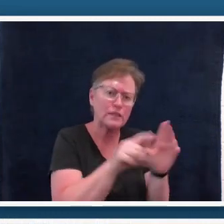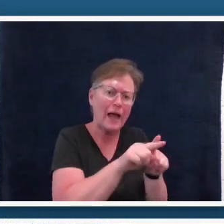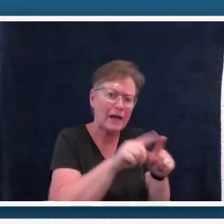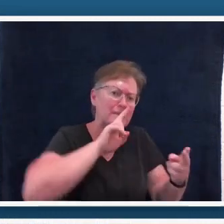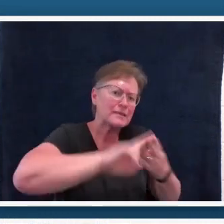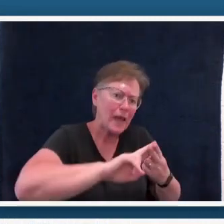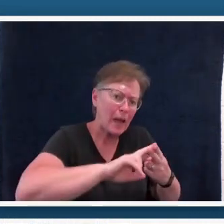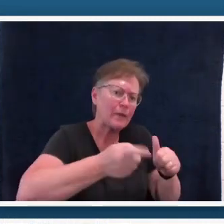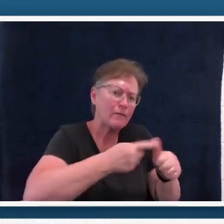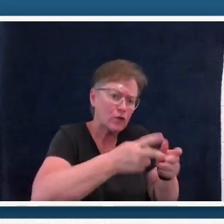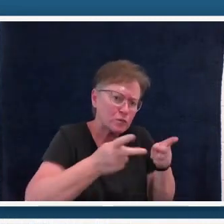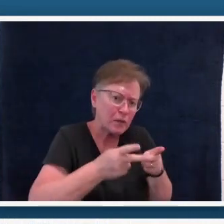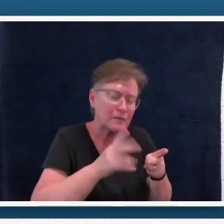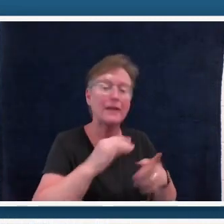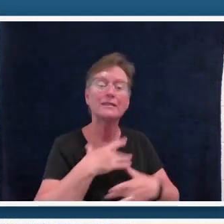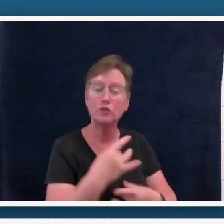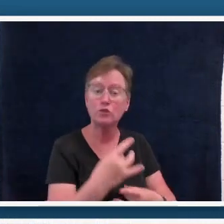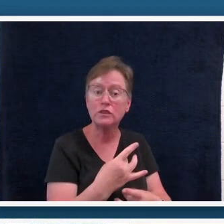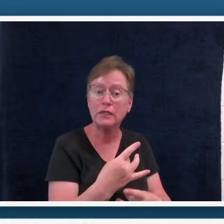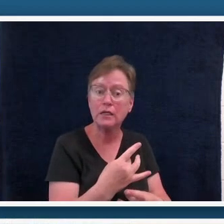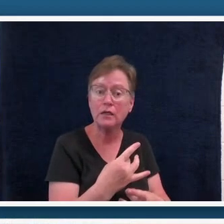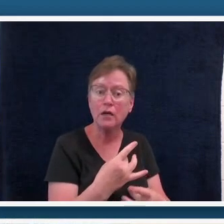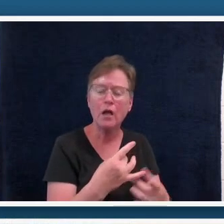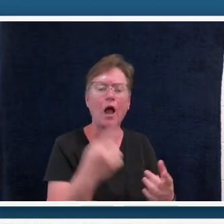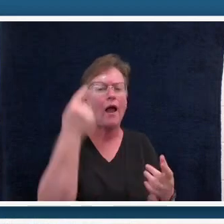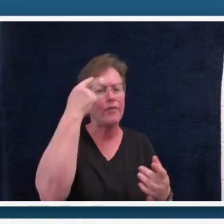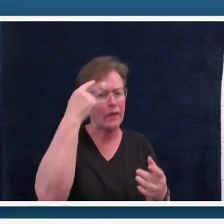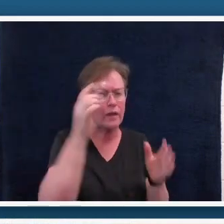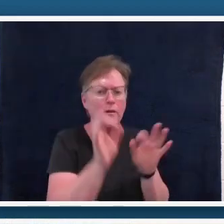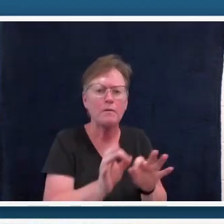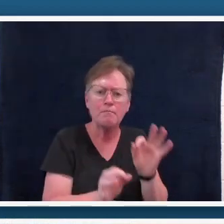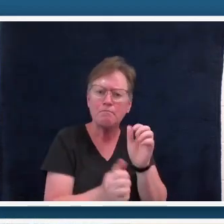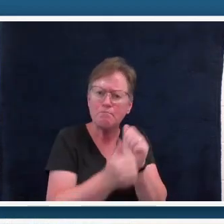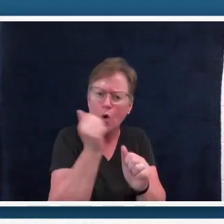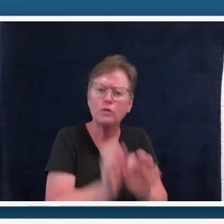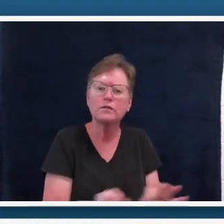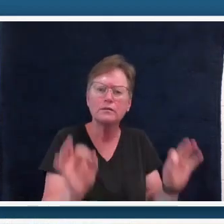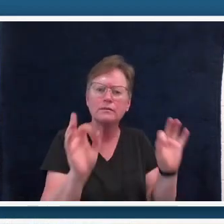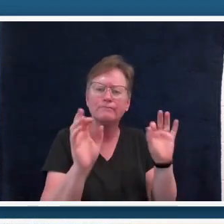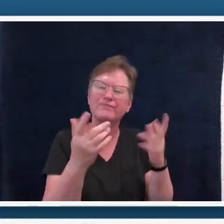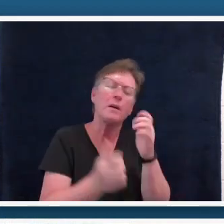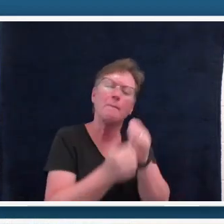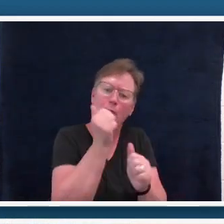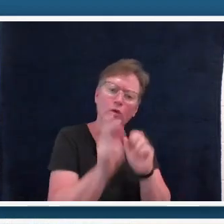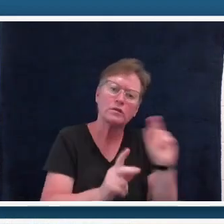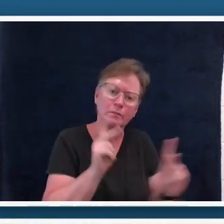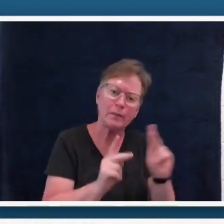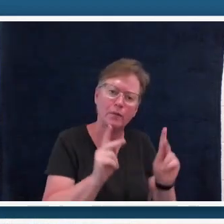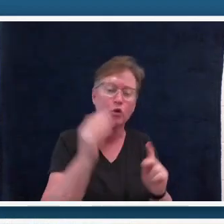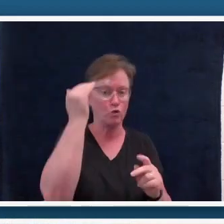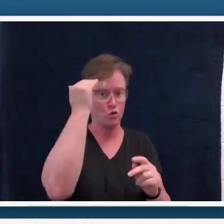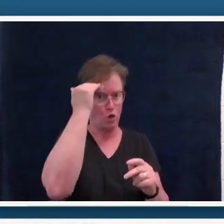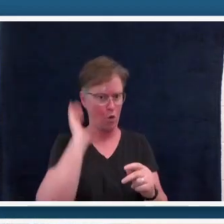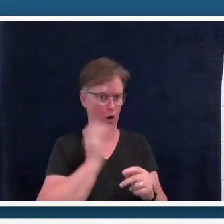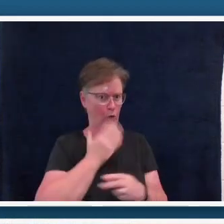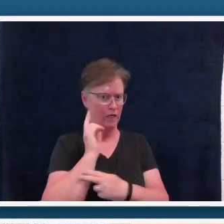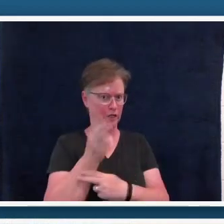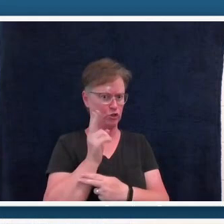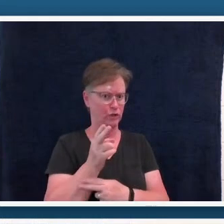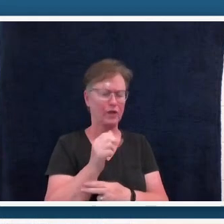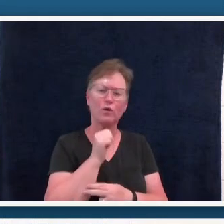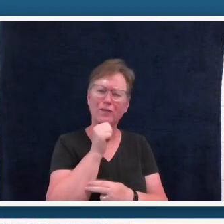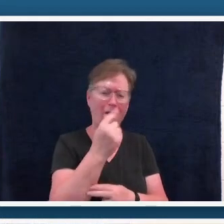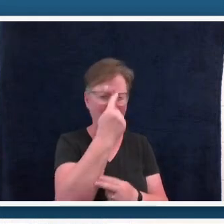interesting. As you mentioned before, I think most people who know the history at all wouldn't necessarily depict the Vietnam War as a positive